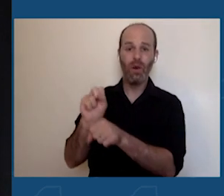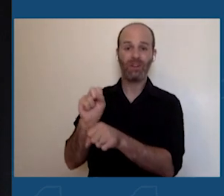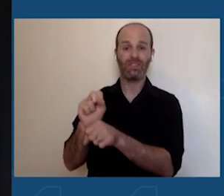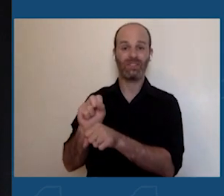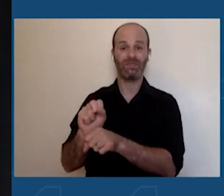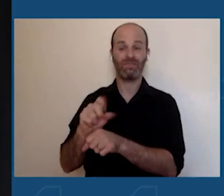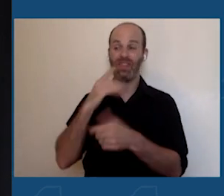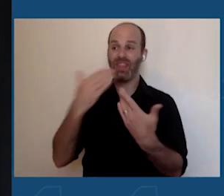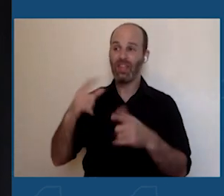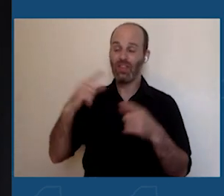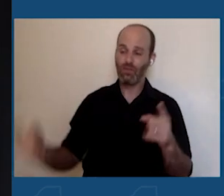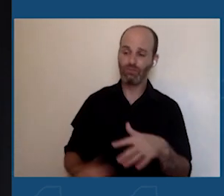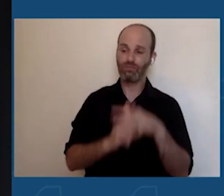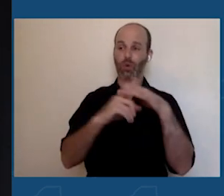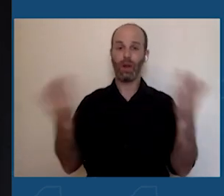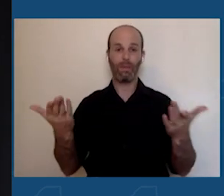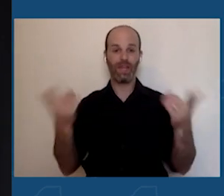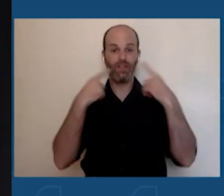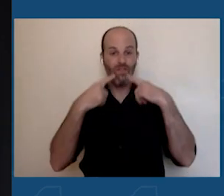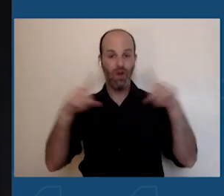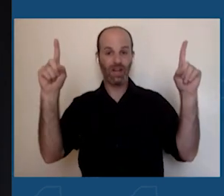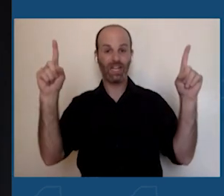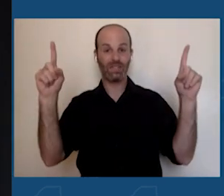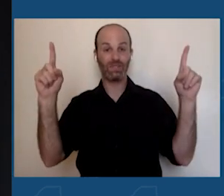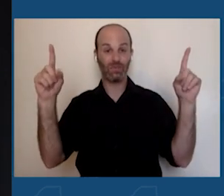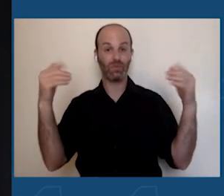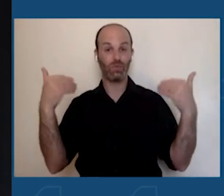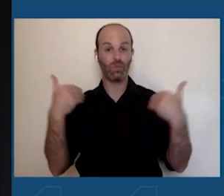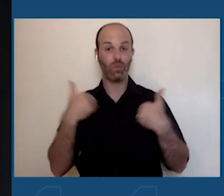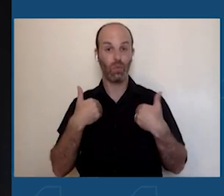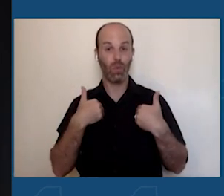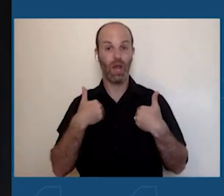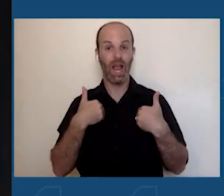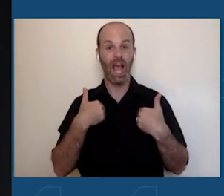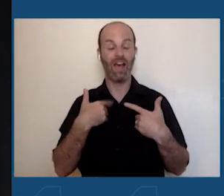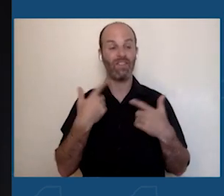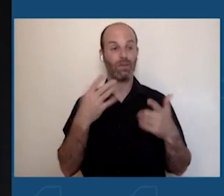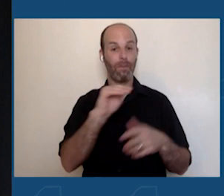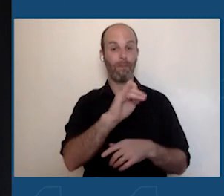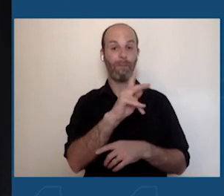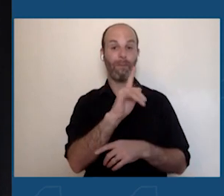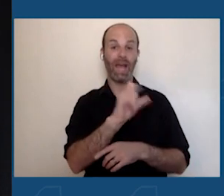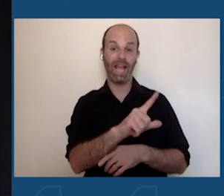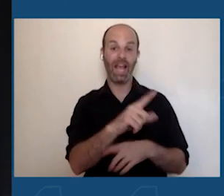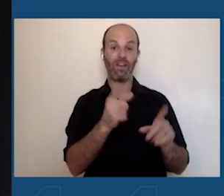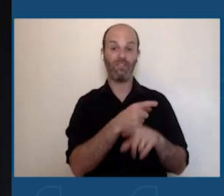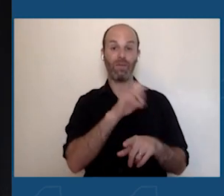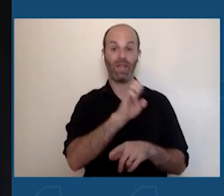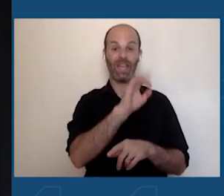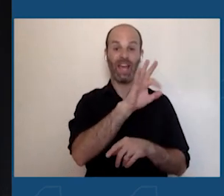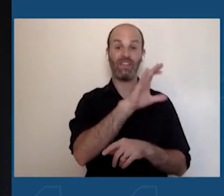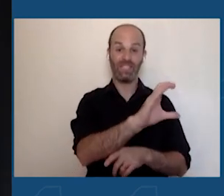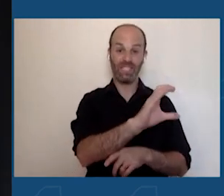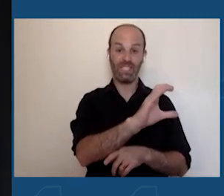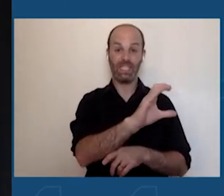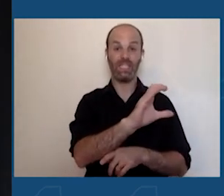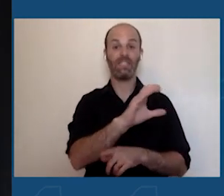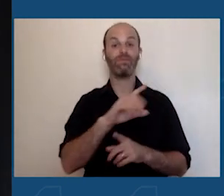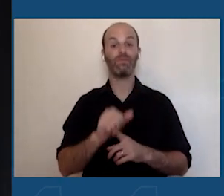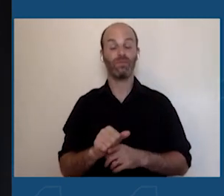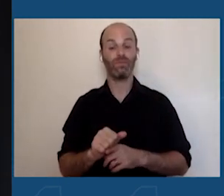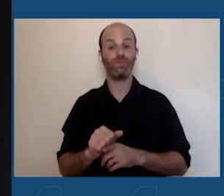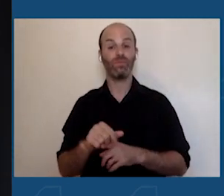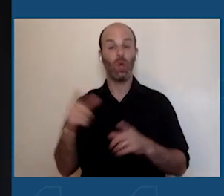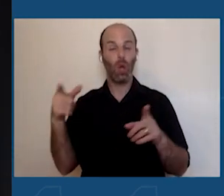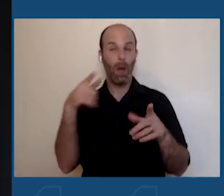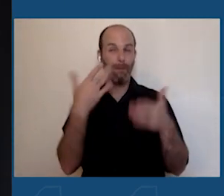announce this incredible award. We have Mike Hale as well from the EFC, Environmental Facilities Corporation. Really maybe a little bit under the